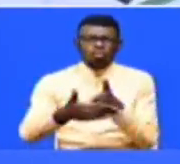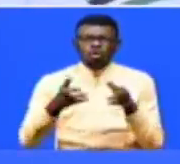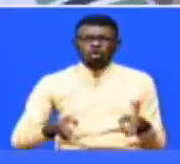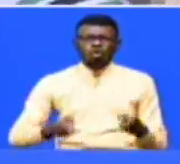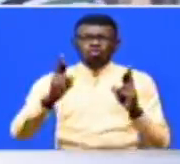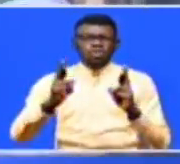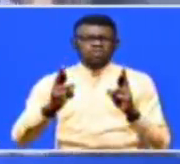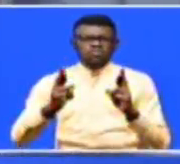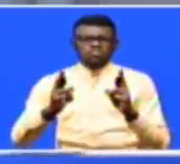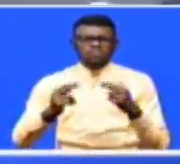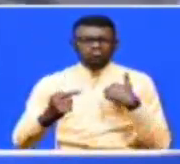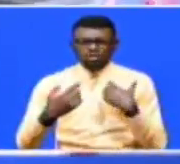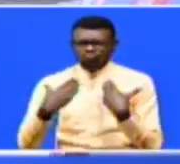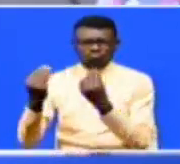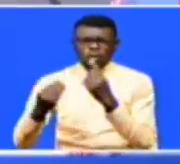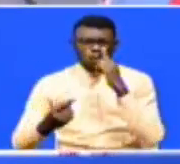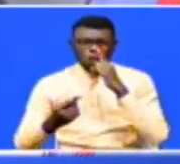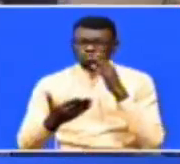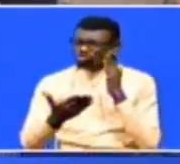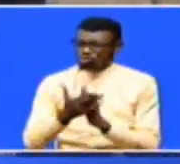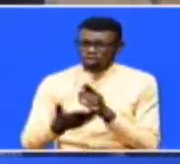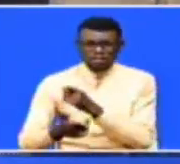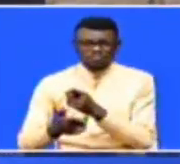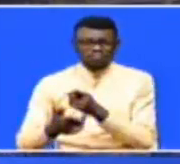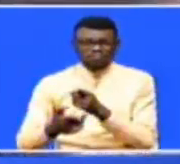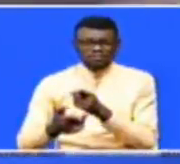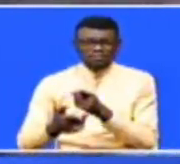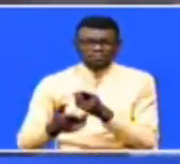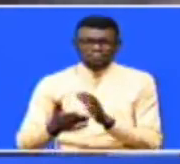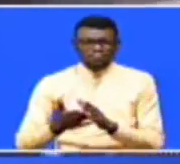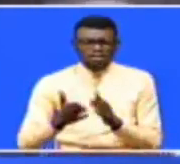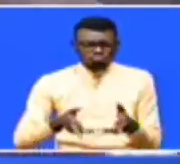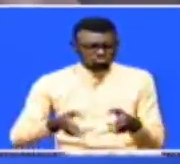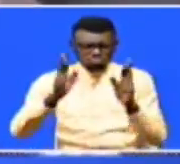nyumbani. Wanasema mbona wanasema? This is the road to my